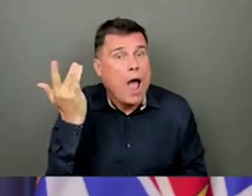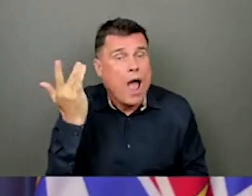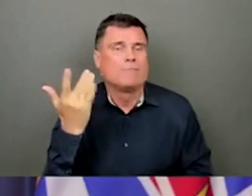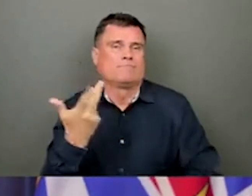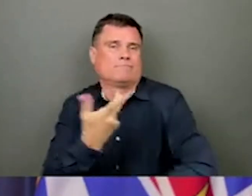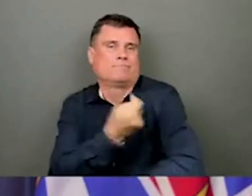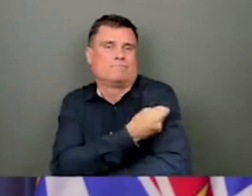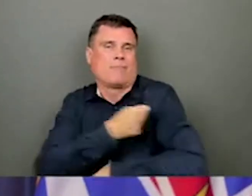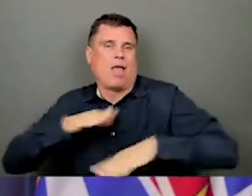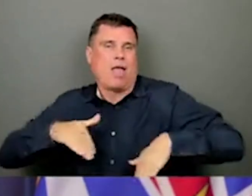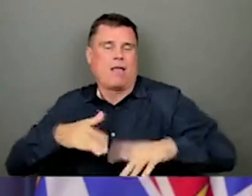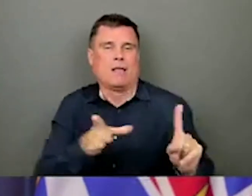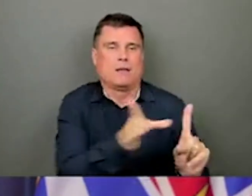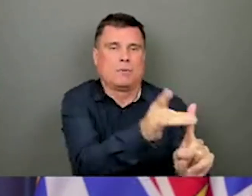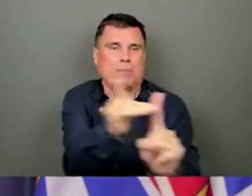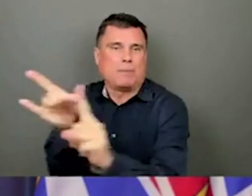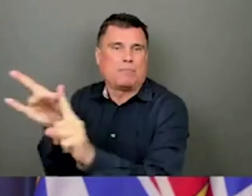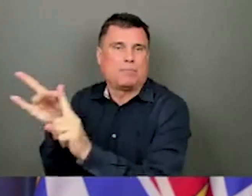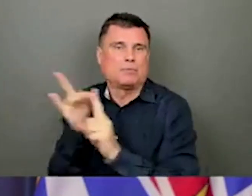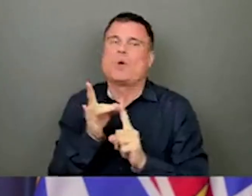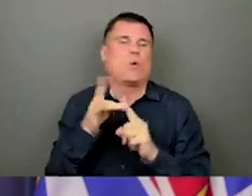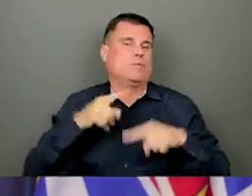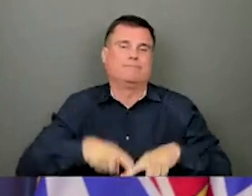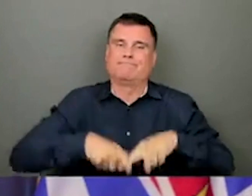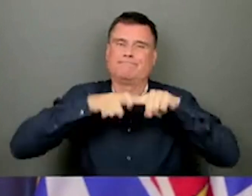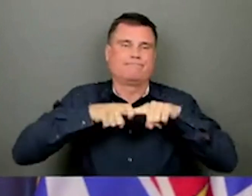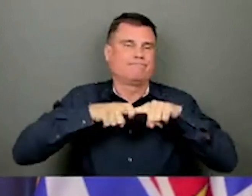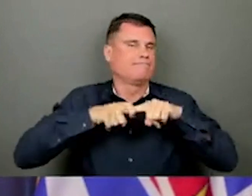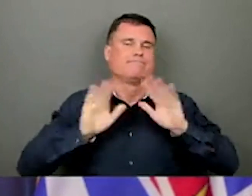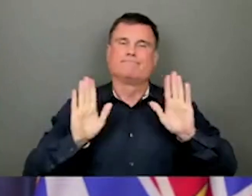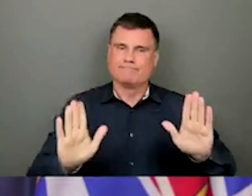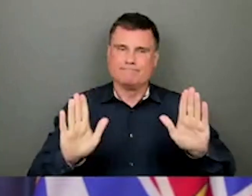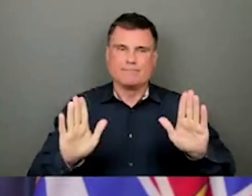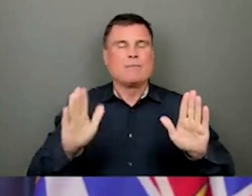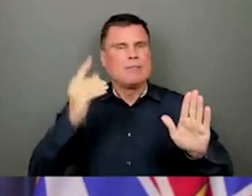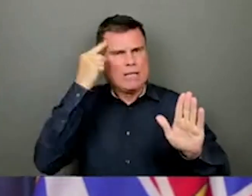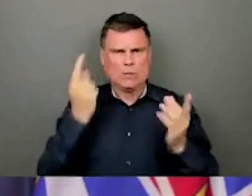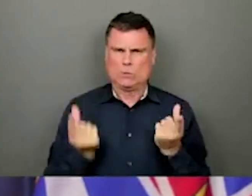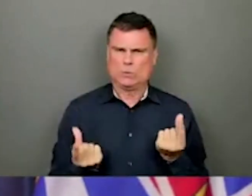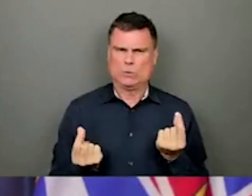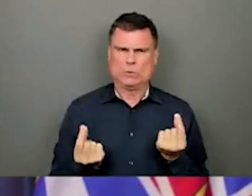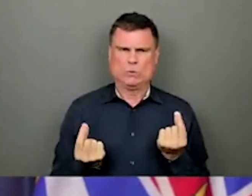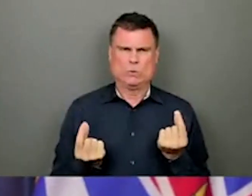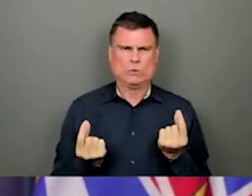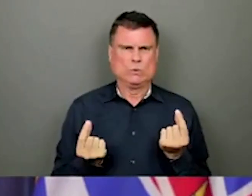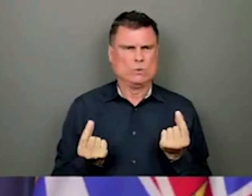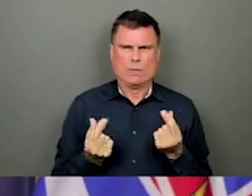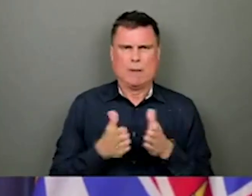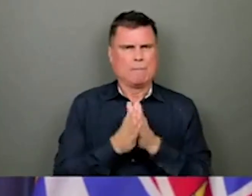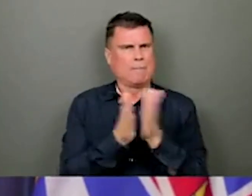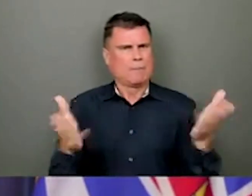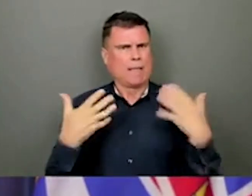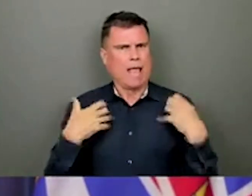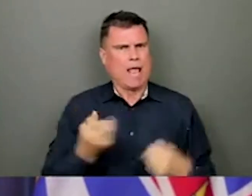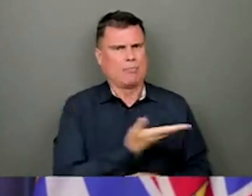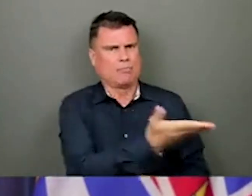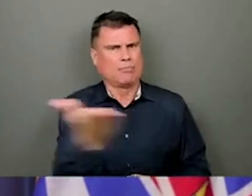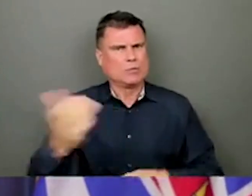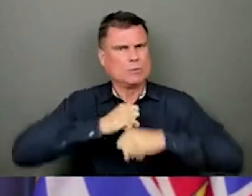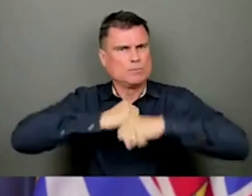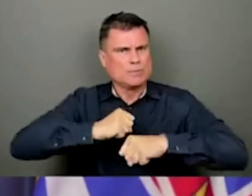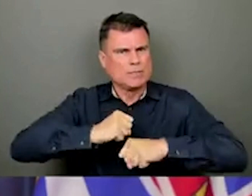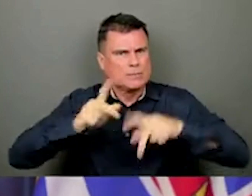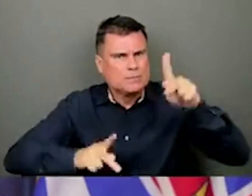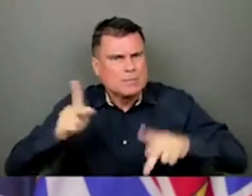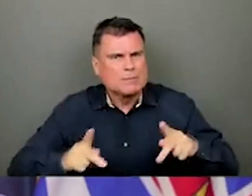what measures can we take through public health and through other initiatives to protect British Columbians, to protect businesses, and to make